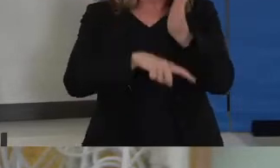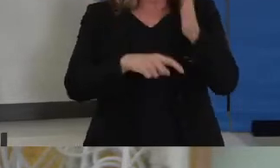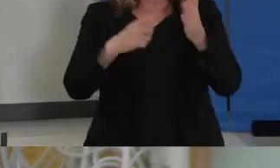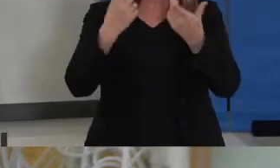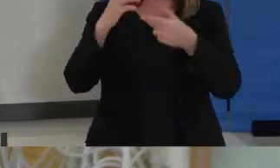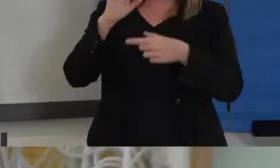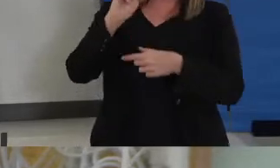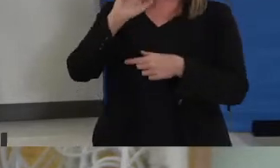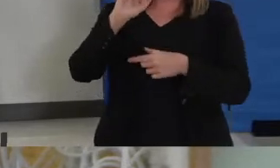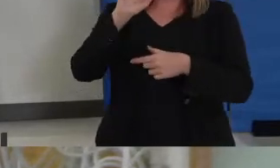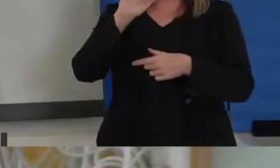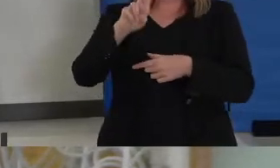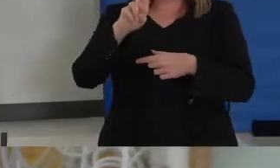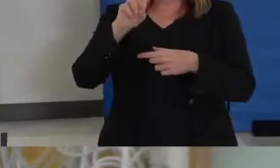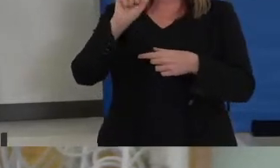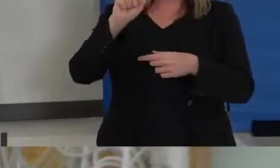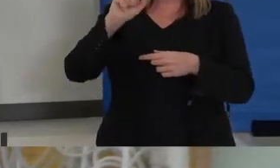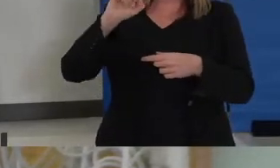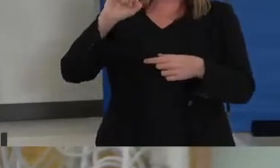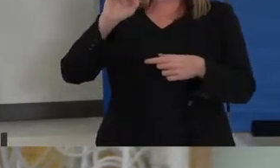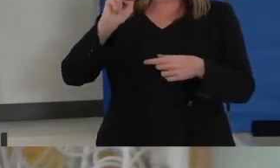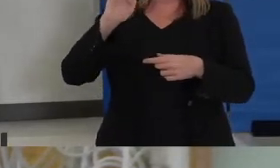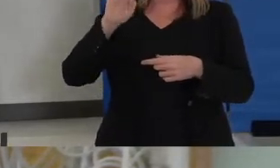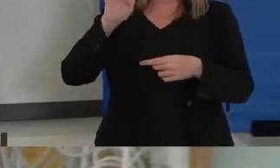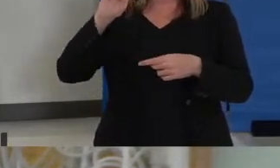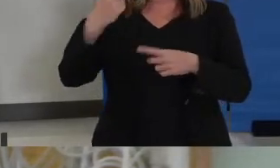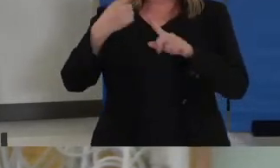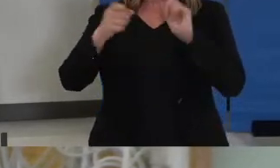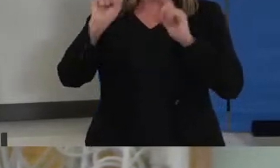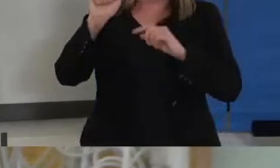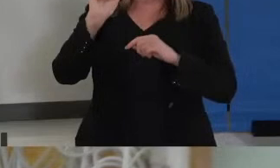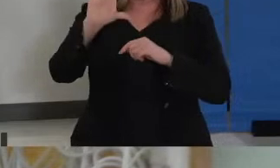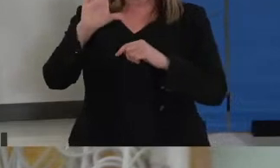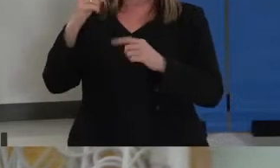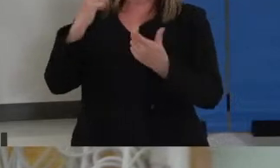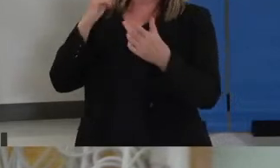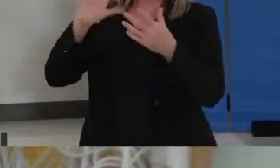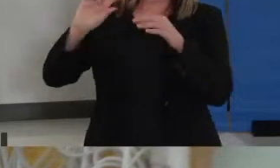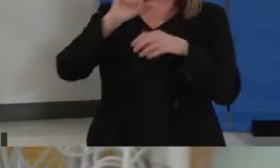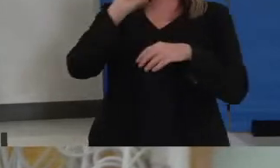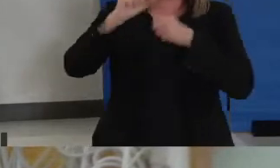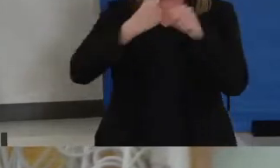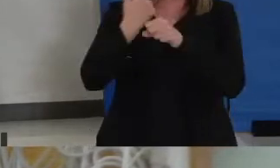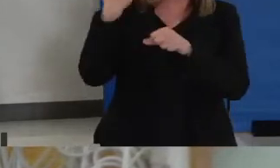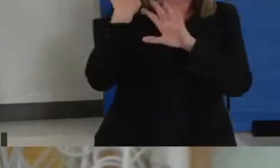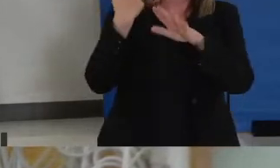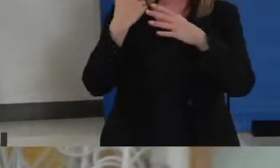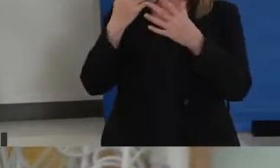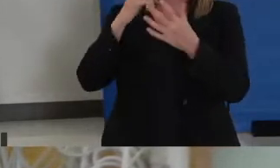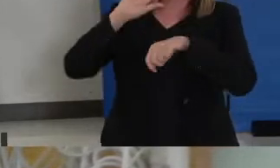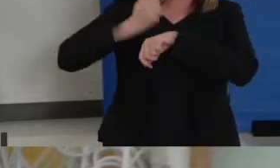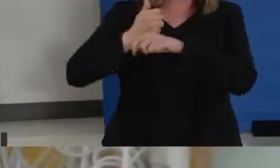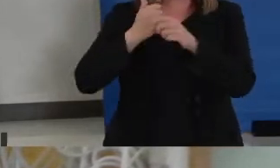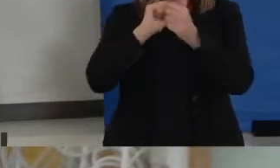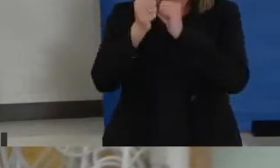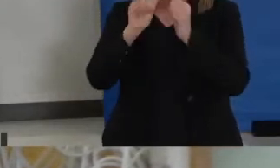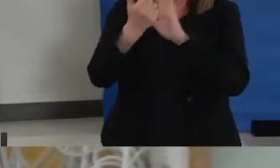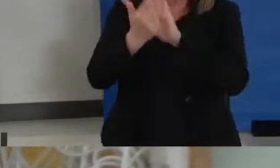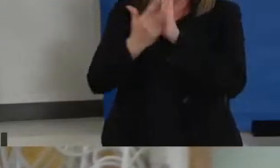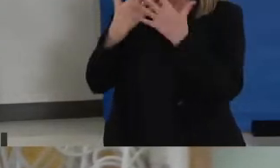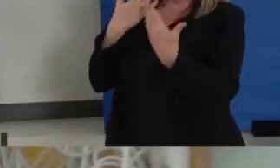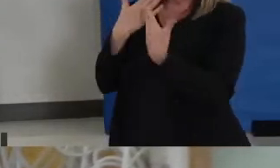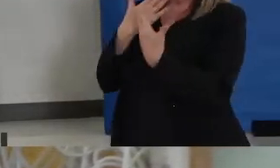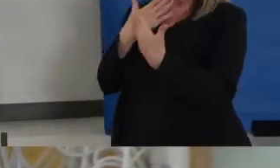Mayor Steinberg, 19 years ago, authored the original Mental Health Services Act, and has been incredible.